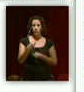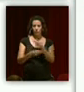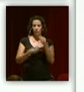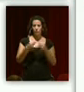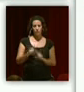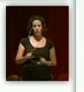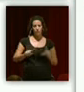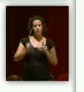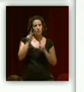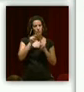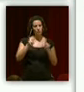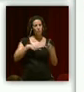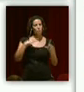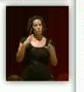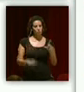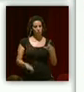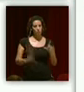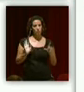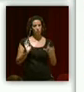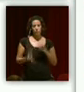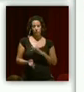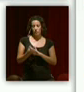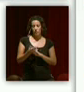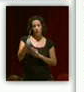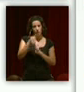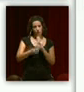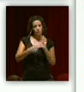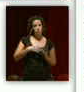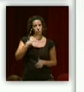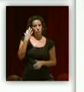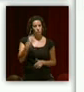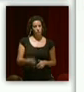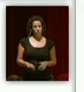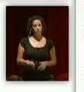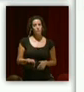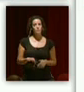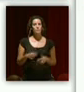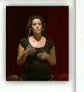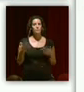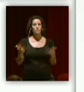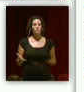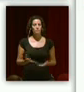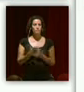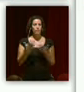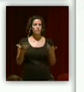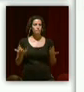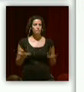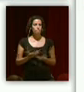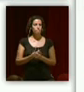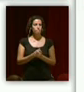However, you can use it with a screen reader. You can create different apps